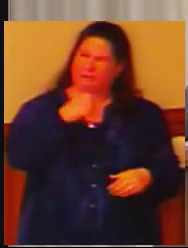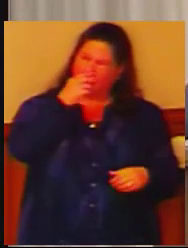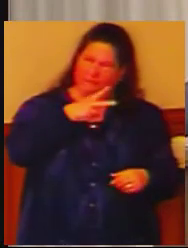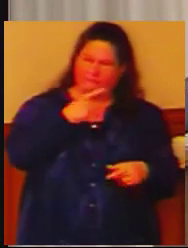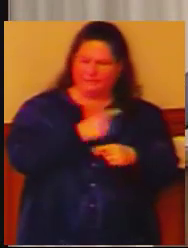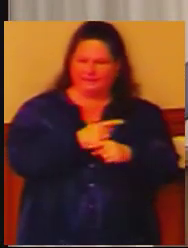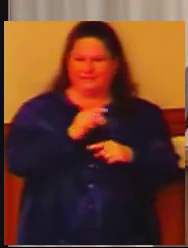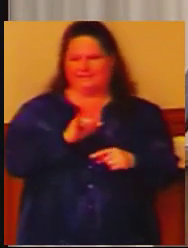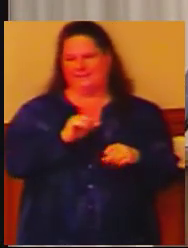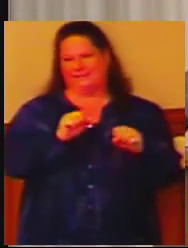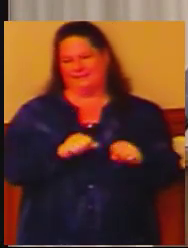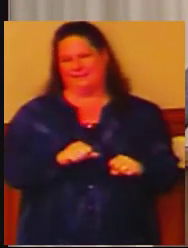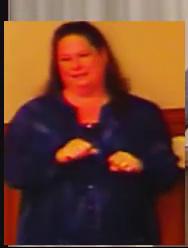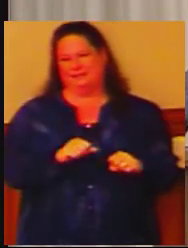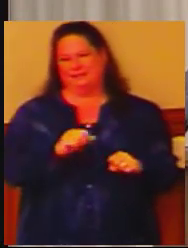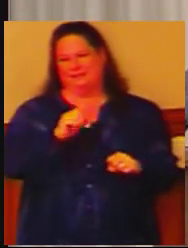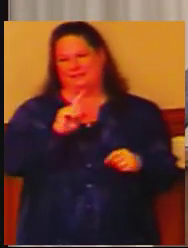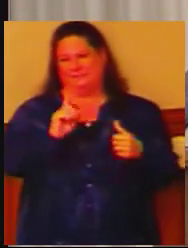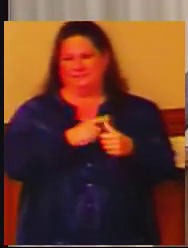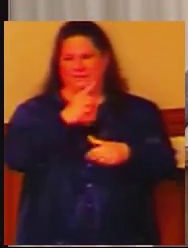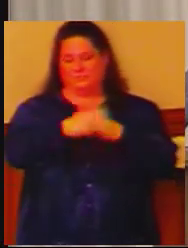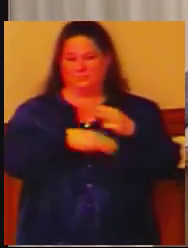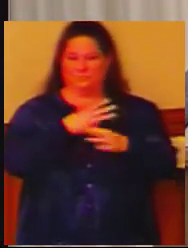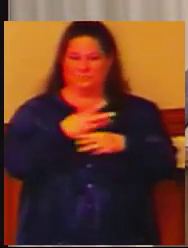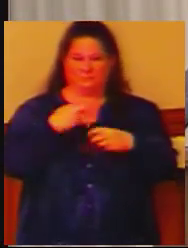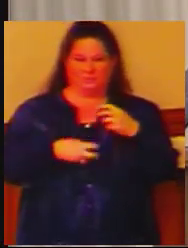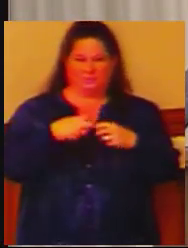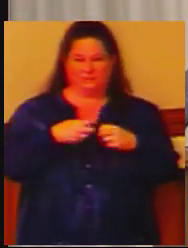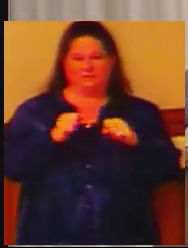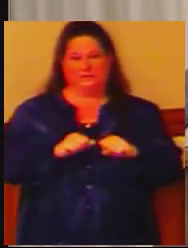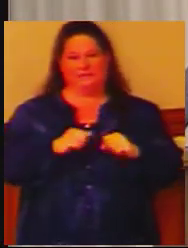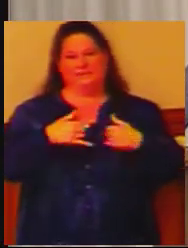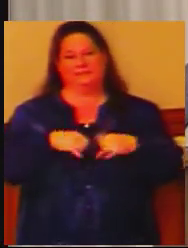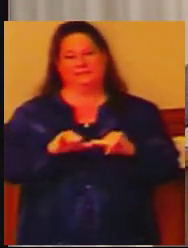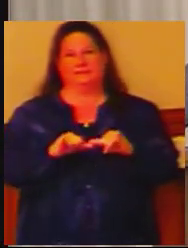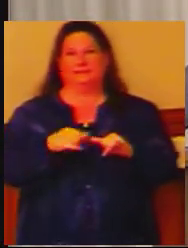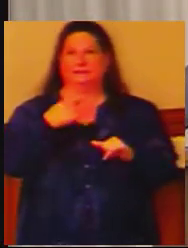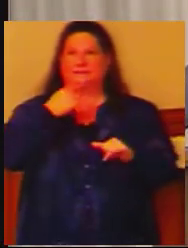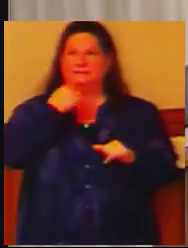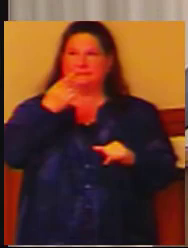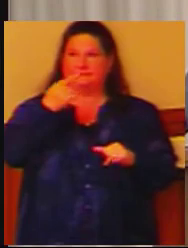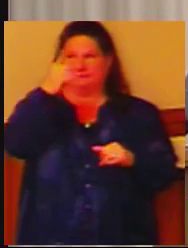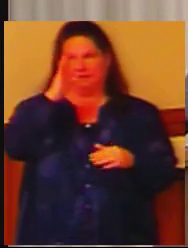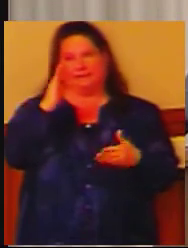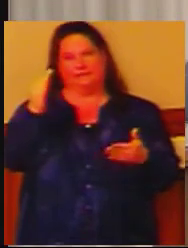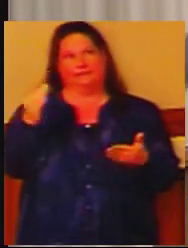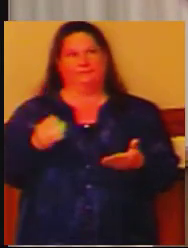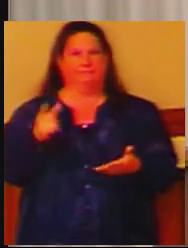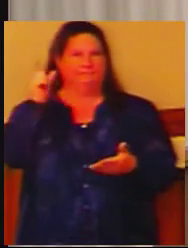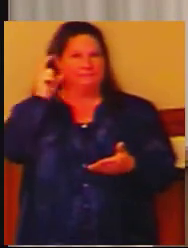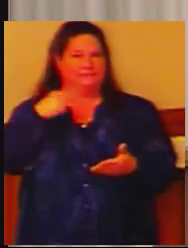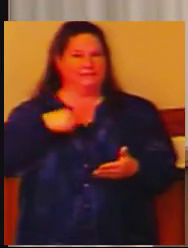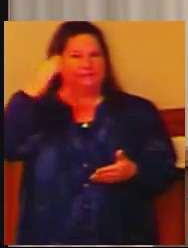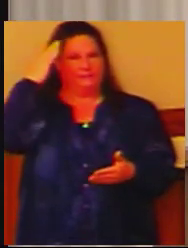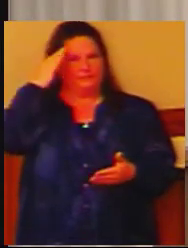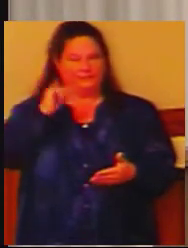a first world problem, and you can still turn to God and say, listen, I know this is stupid, but help me